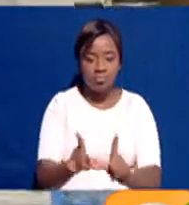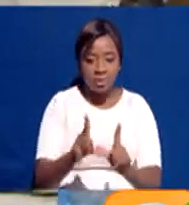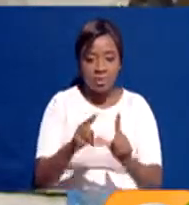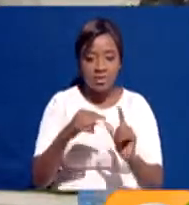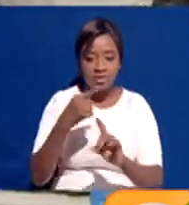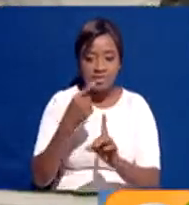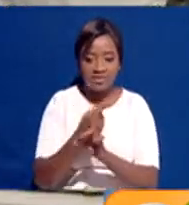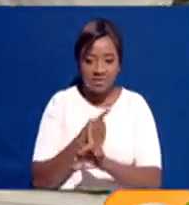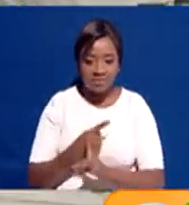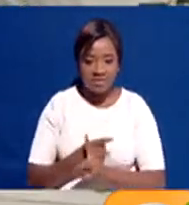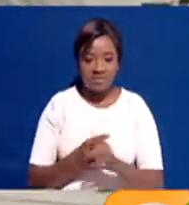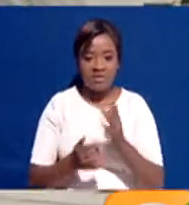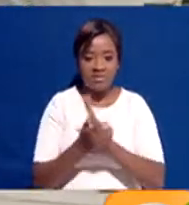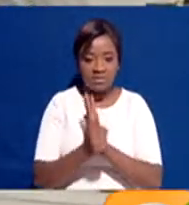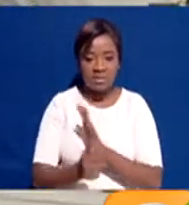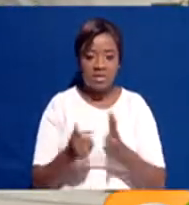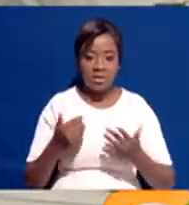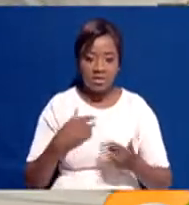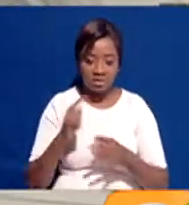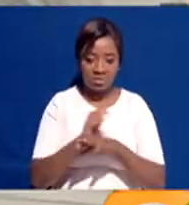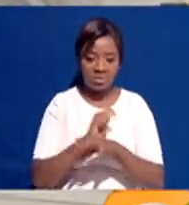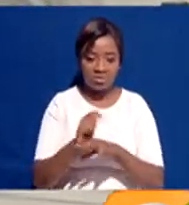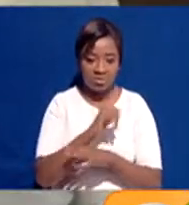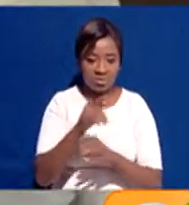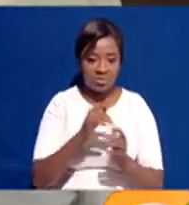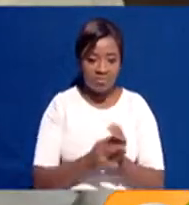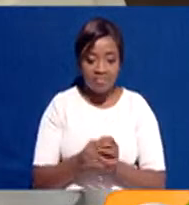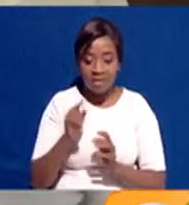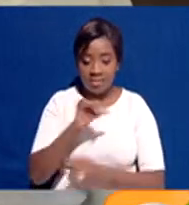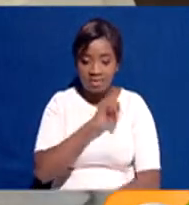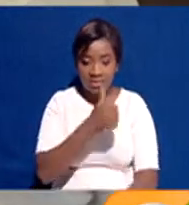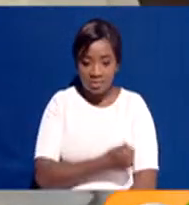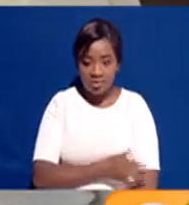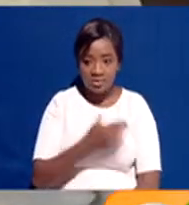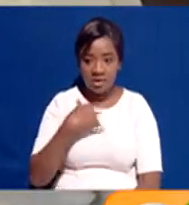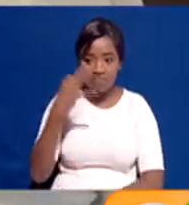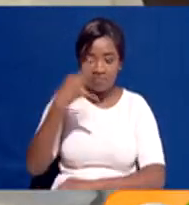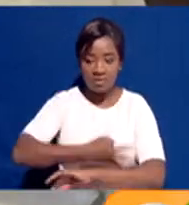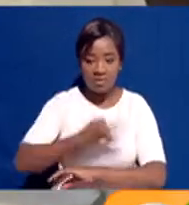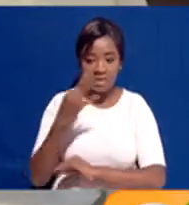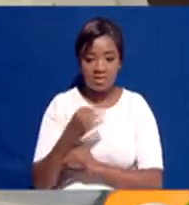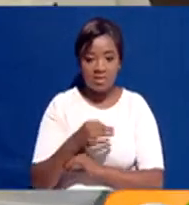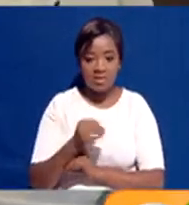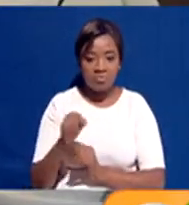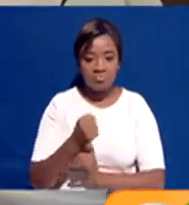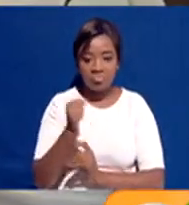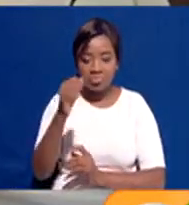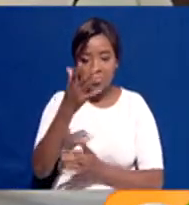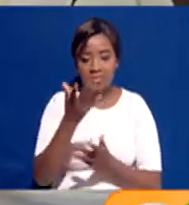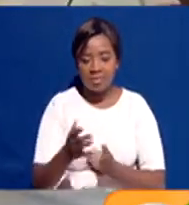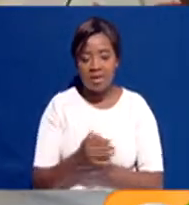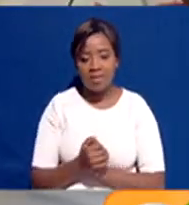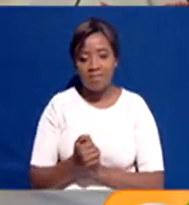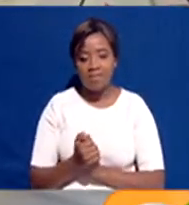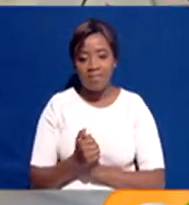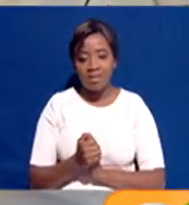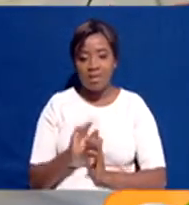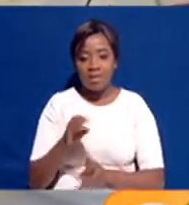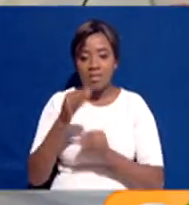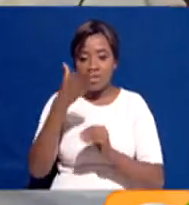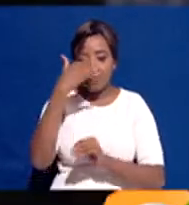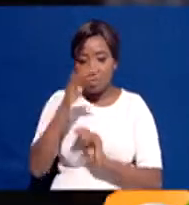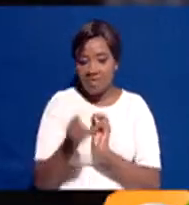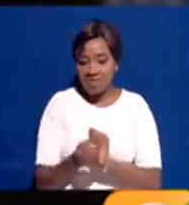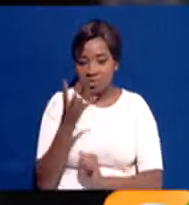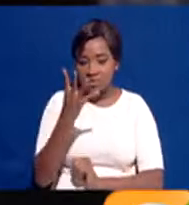heater technicians. The authority, which was on its third day of its East Western Region tour, had given a 40-day